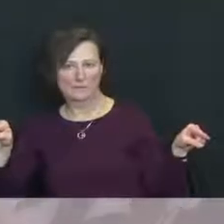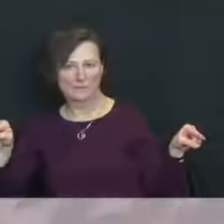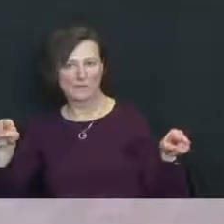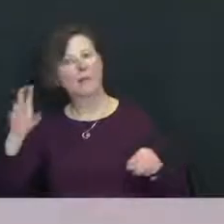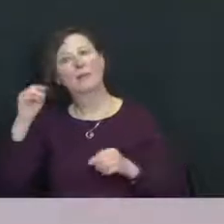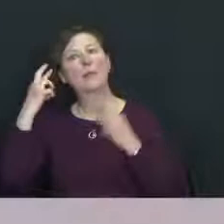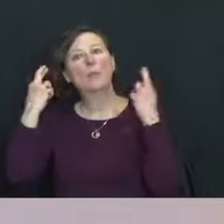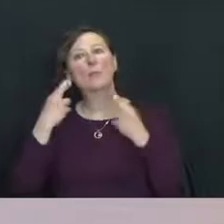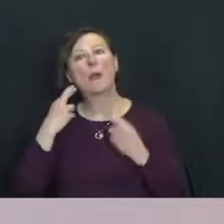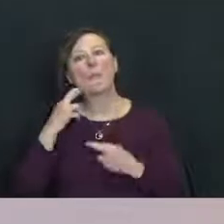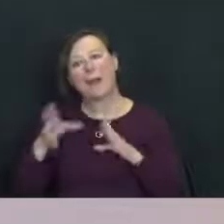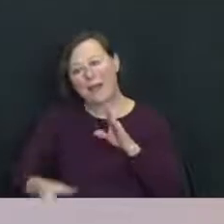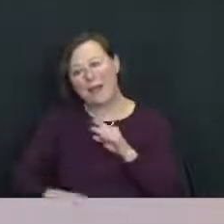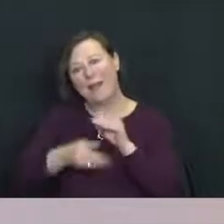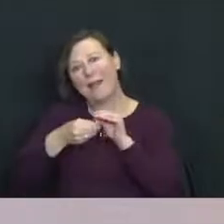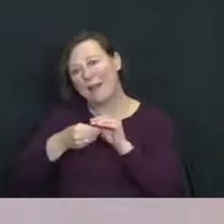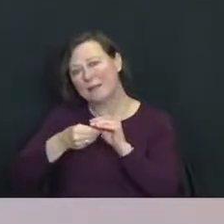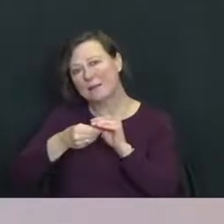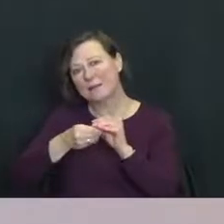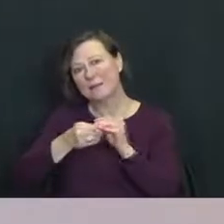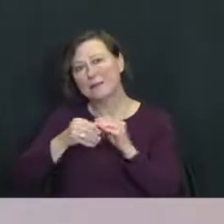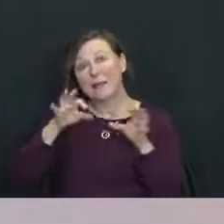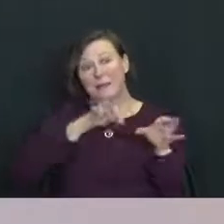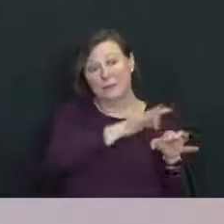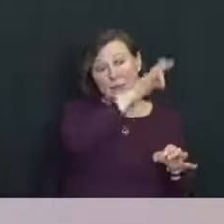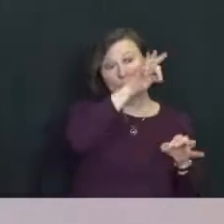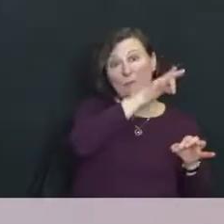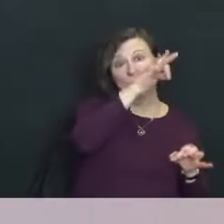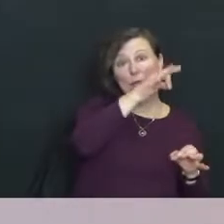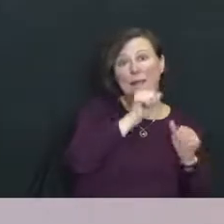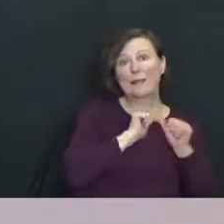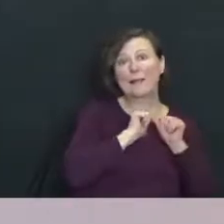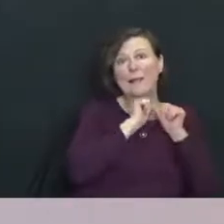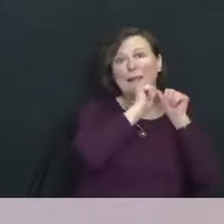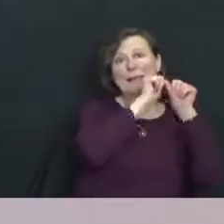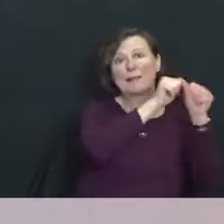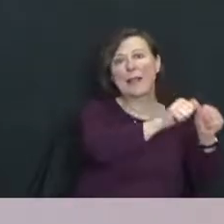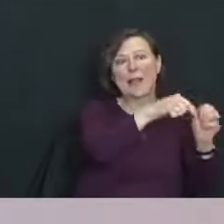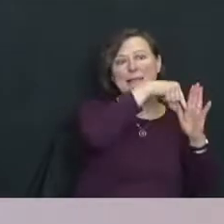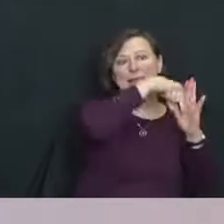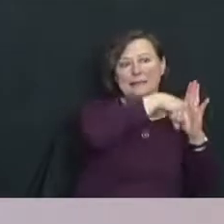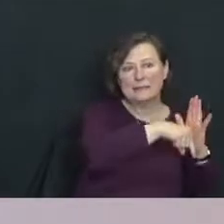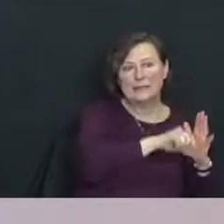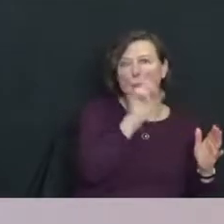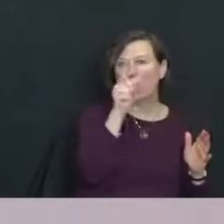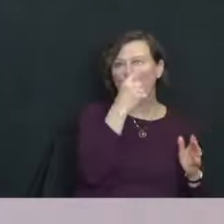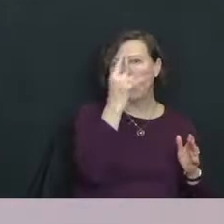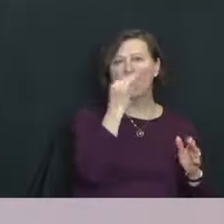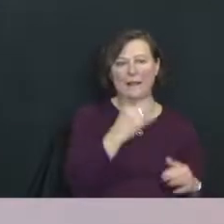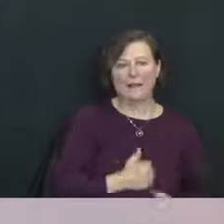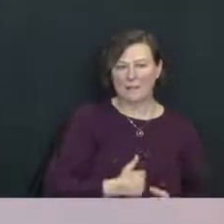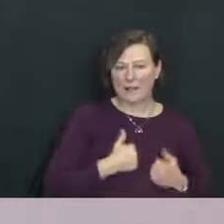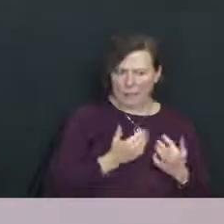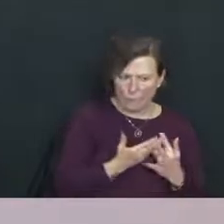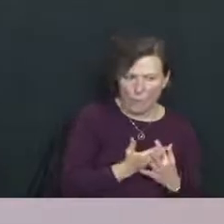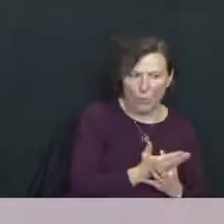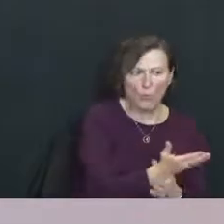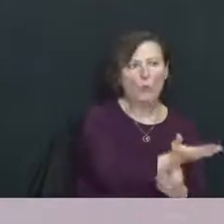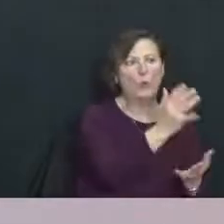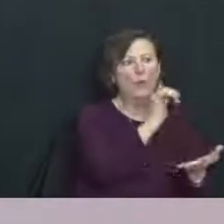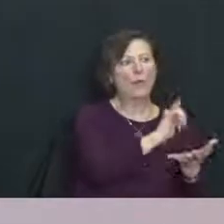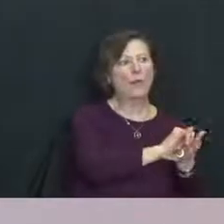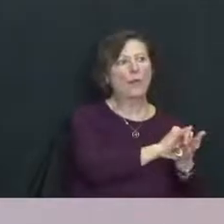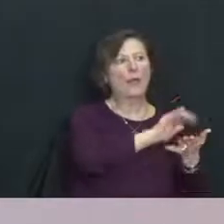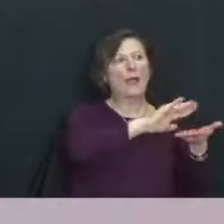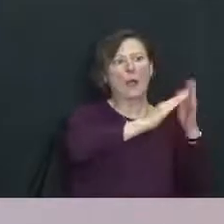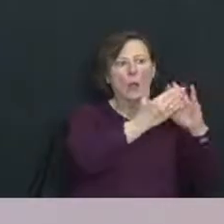rabbi adds, spirituality lasts and deepens only if it is lived out within the maddening community